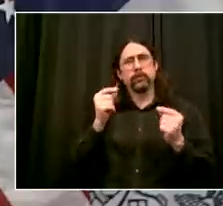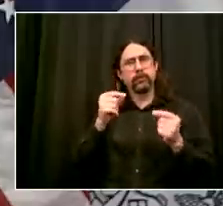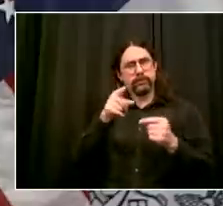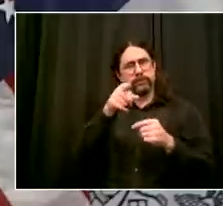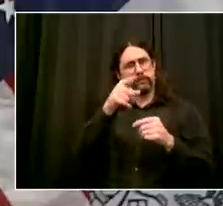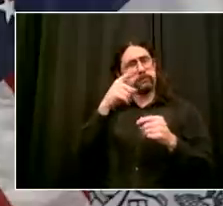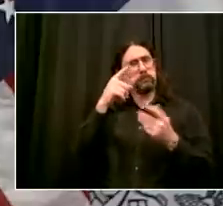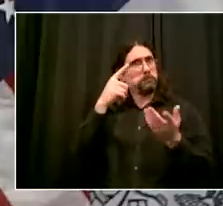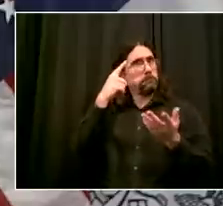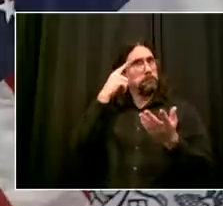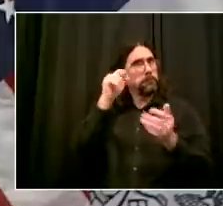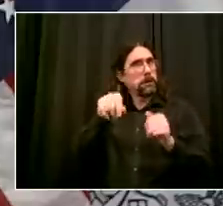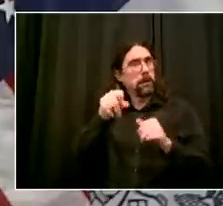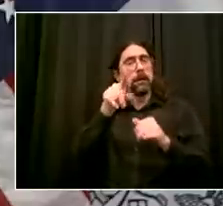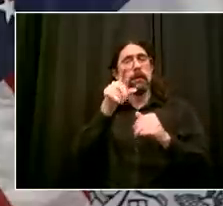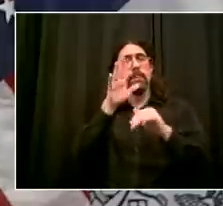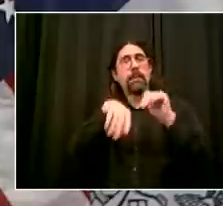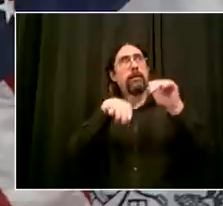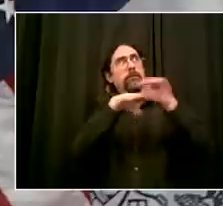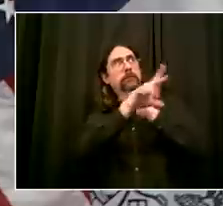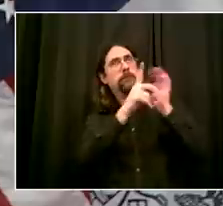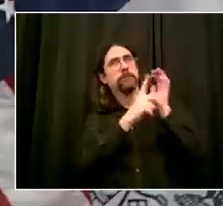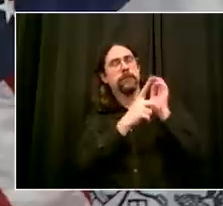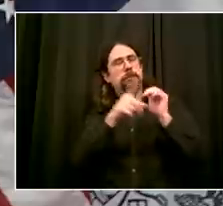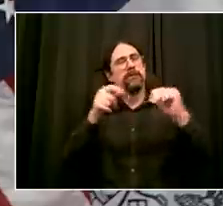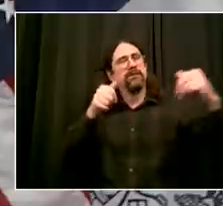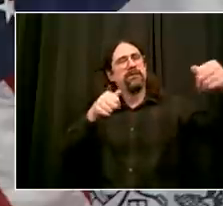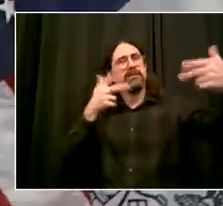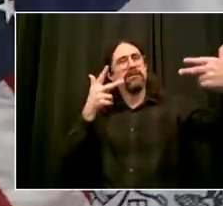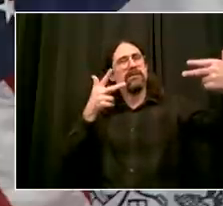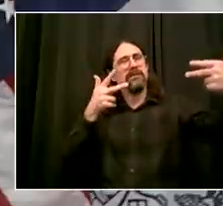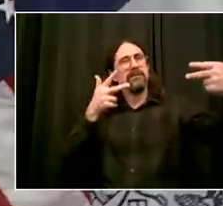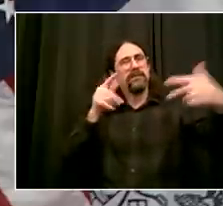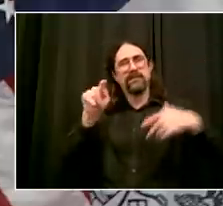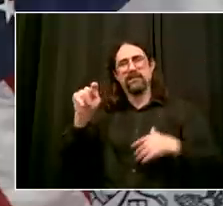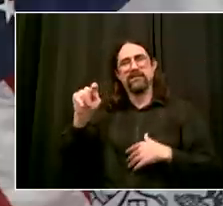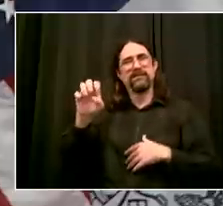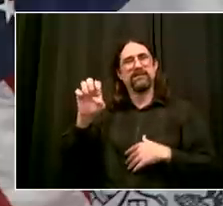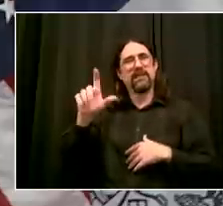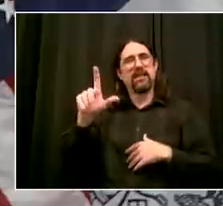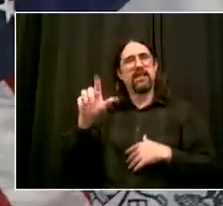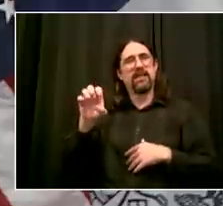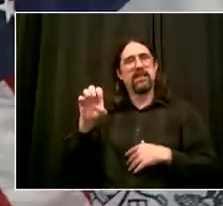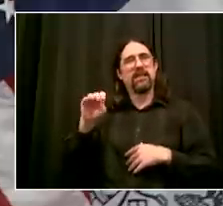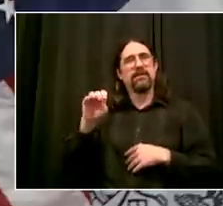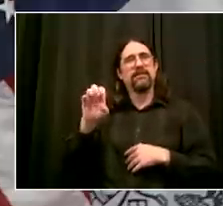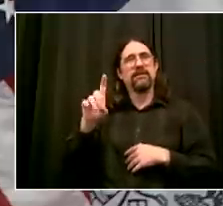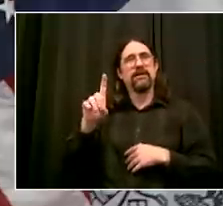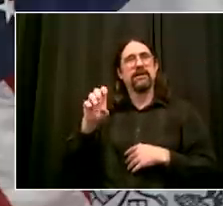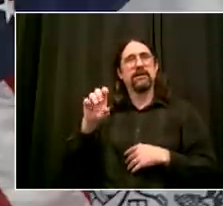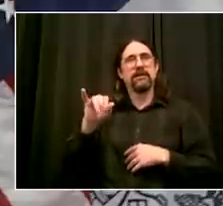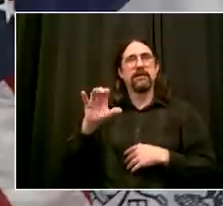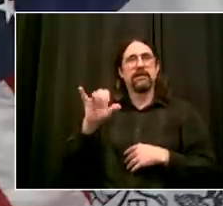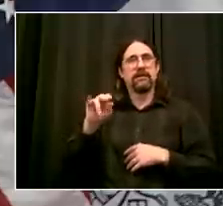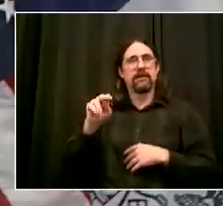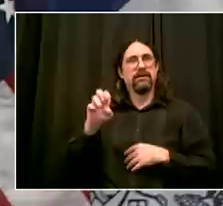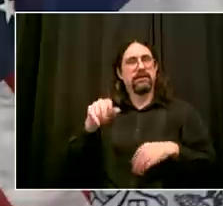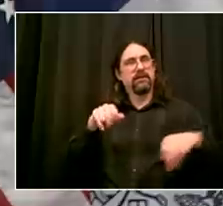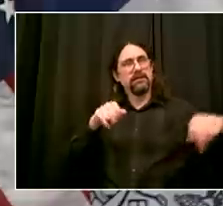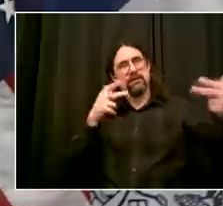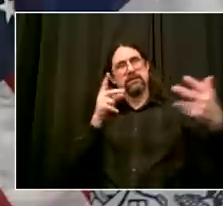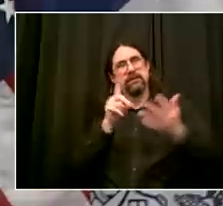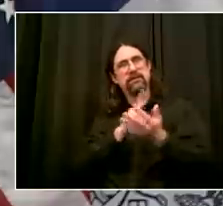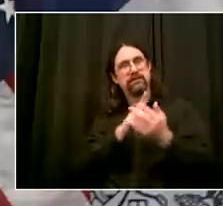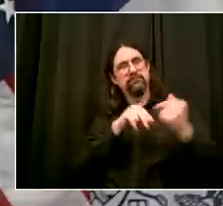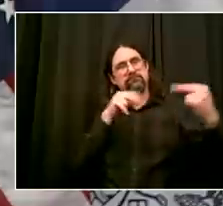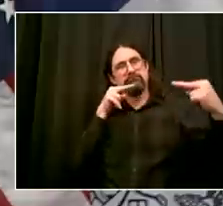we've seen in the crisis many new ways of using telemedicine, much more willingness of your patients